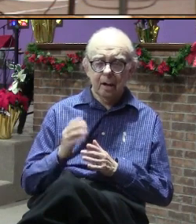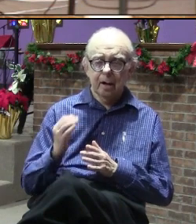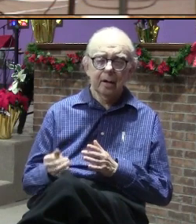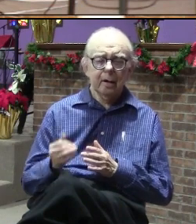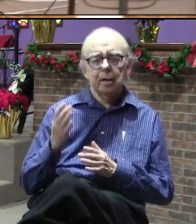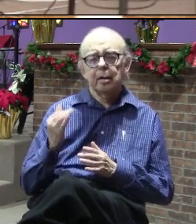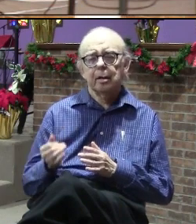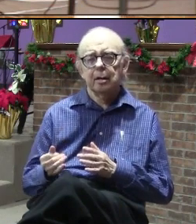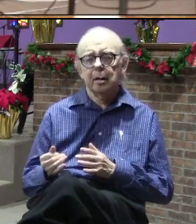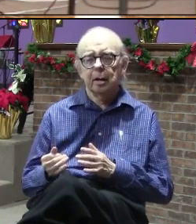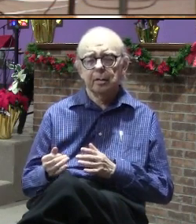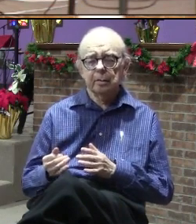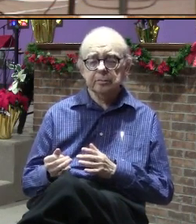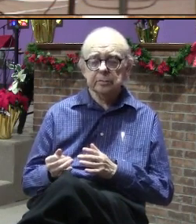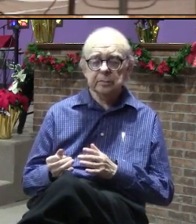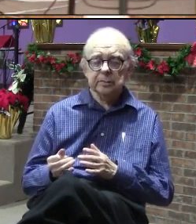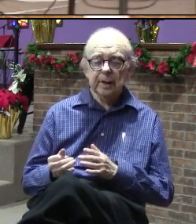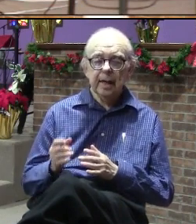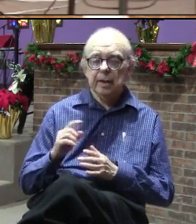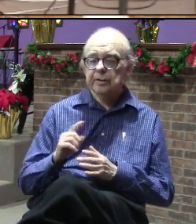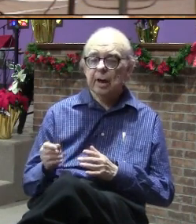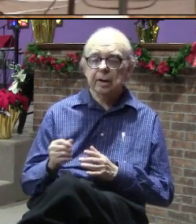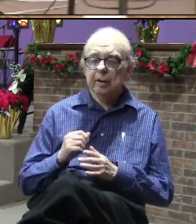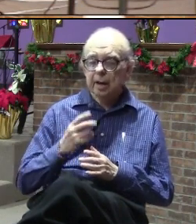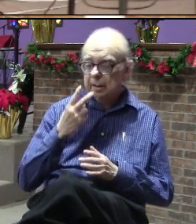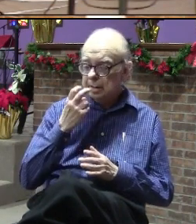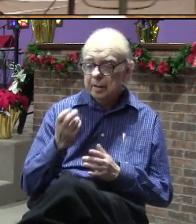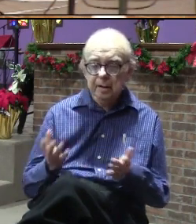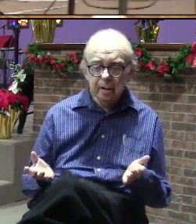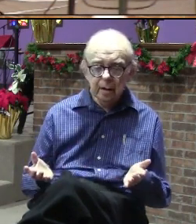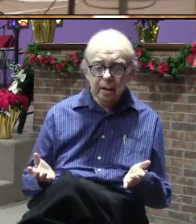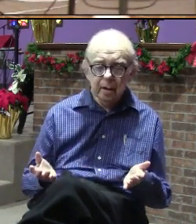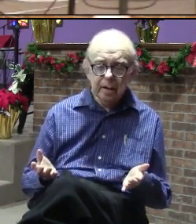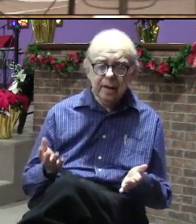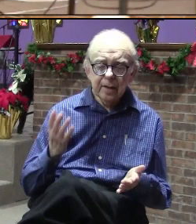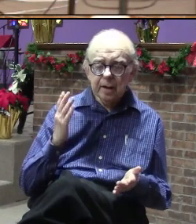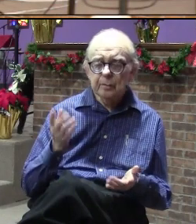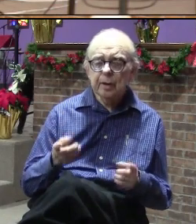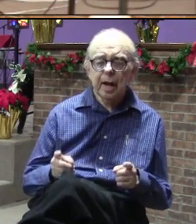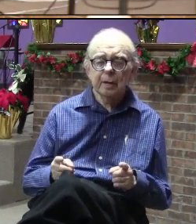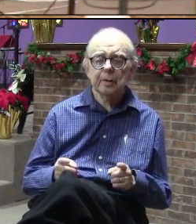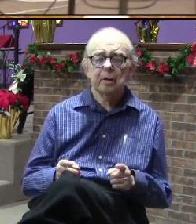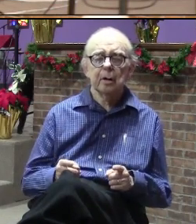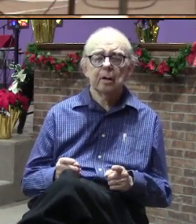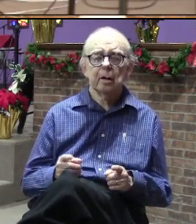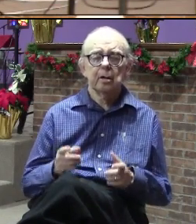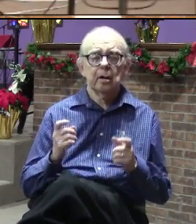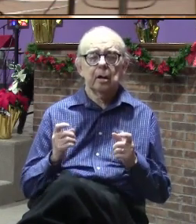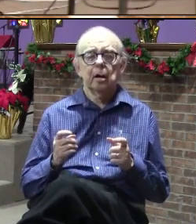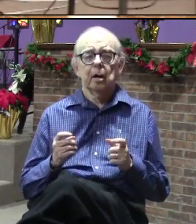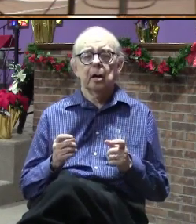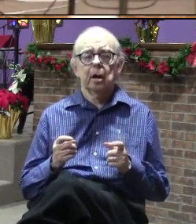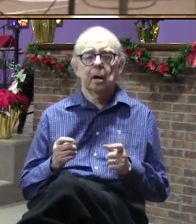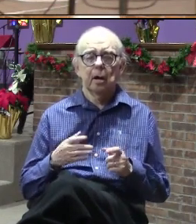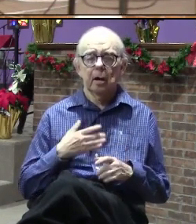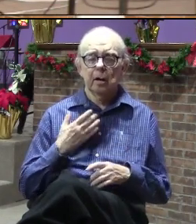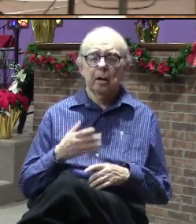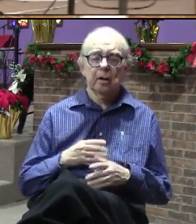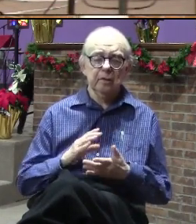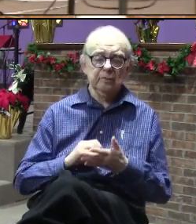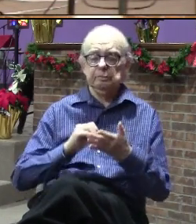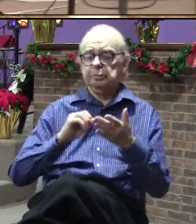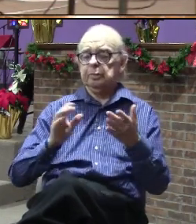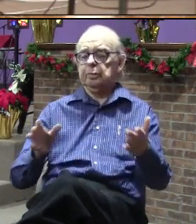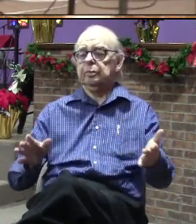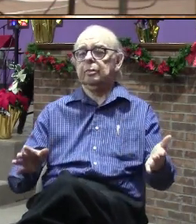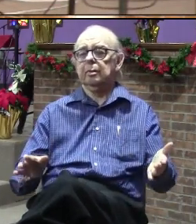Because why? He didn't believe. Didn't believe it was going to happen to him. And so all of a sudden, the joy is just stripped